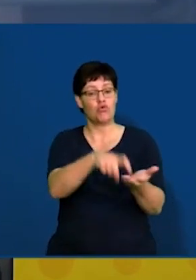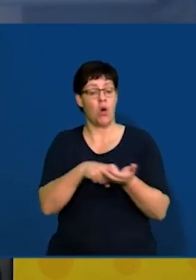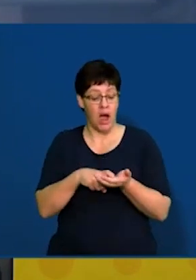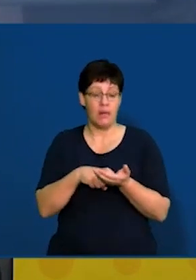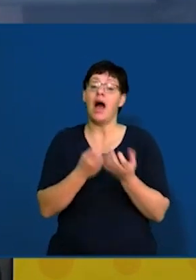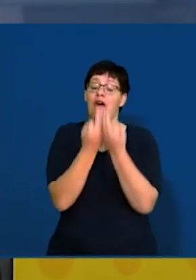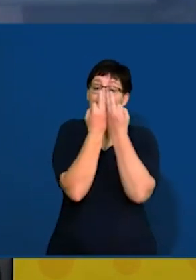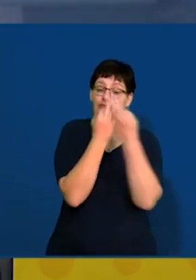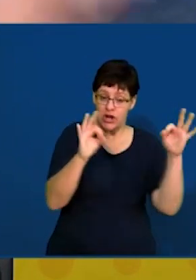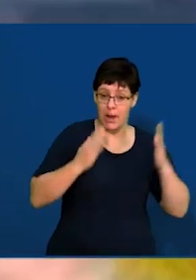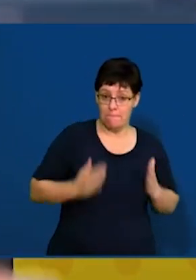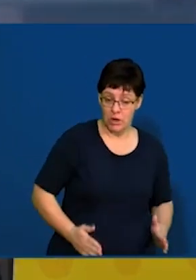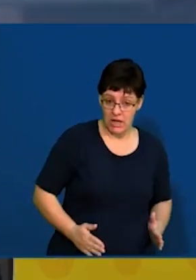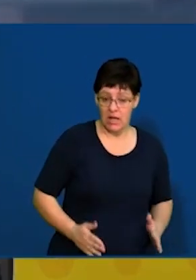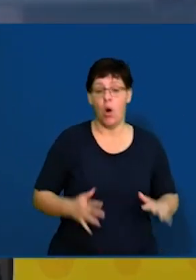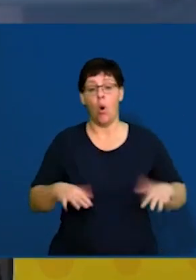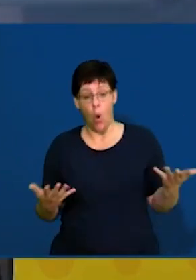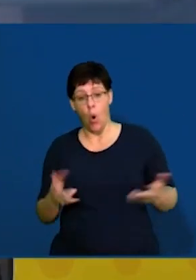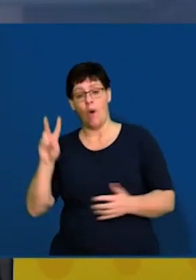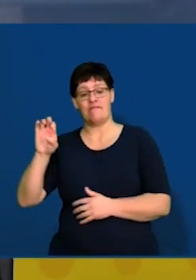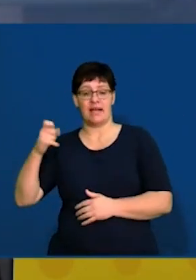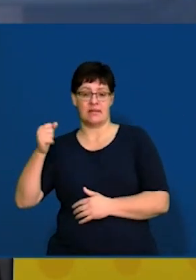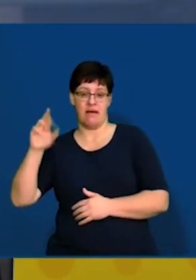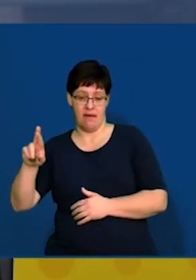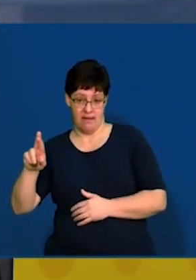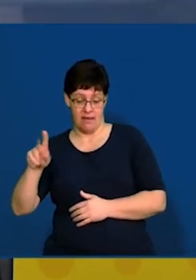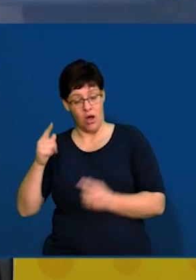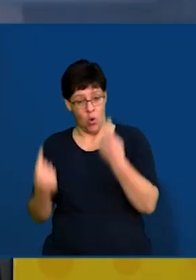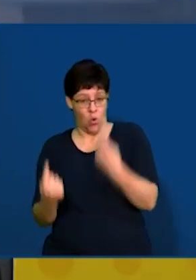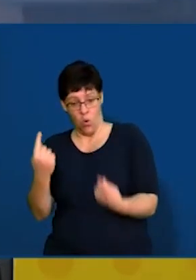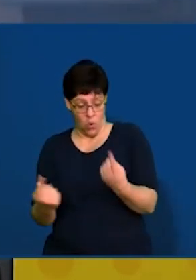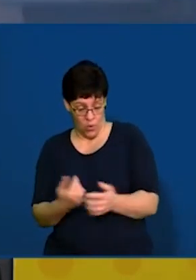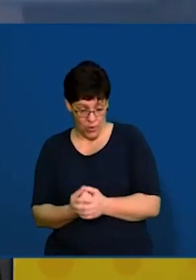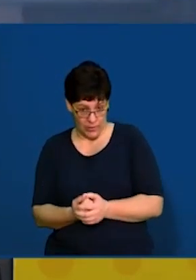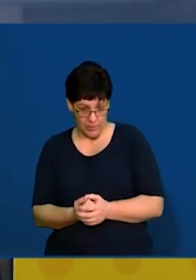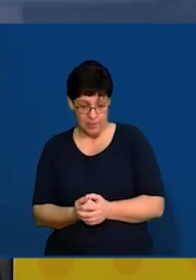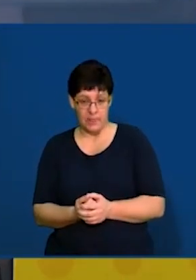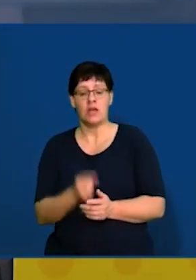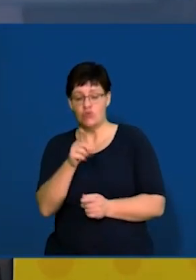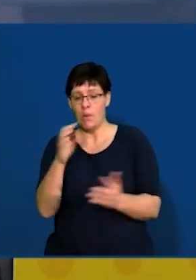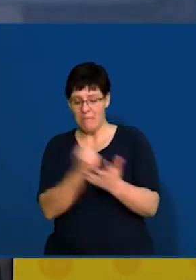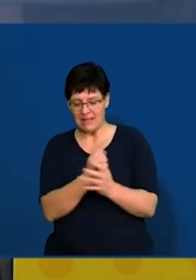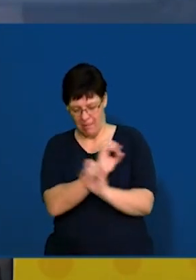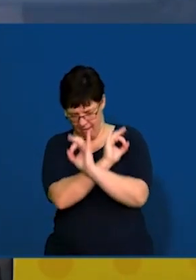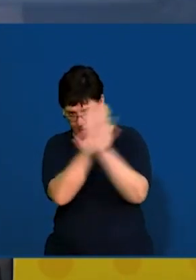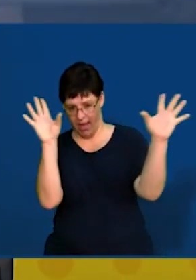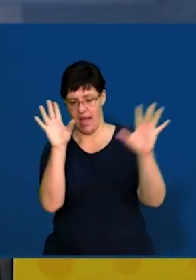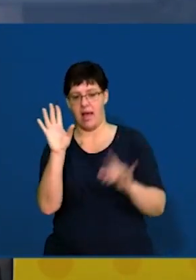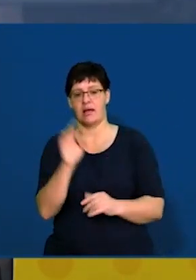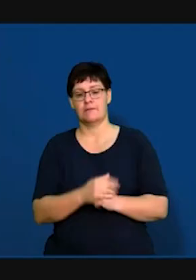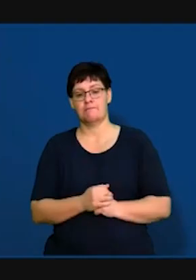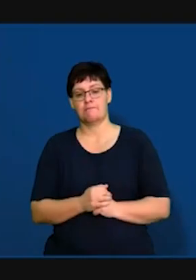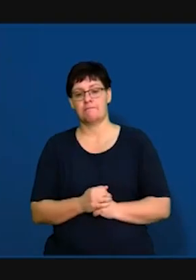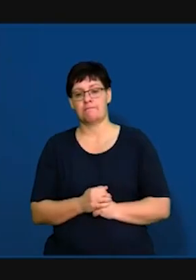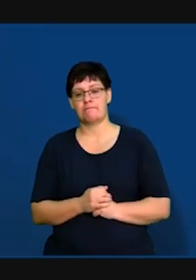free body diagram or just a vector diagram. So that's something that we need to definitely visit. All